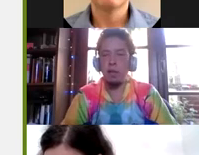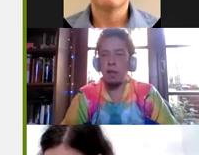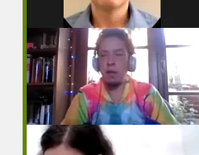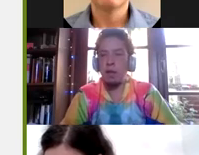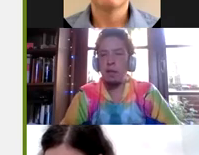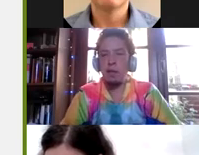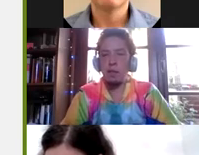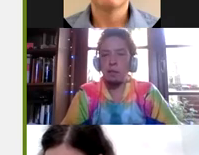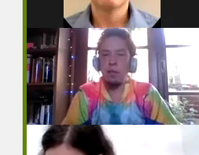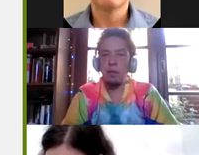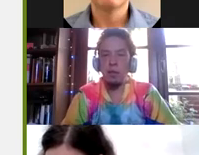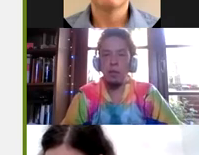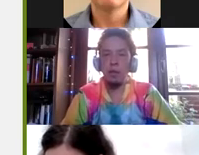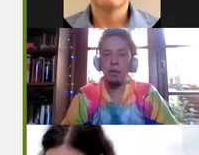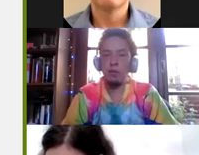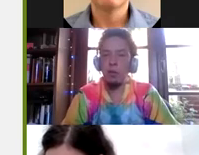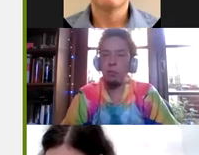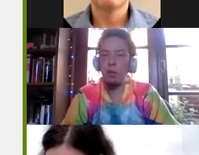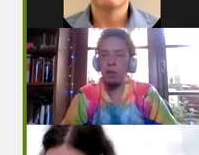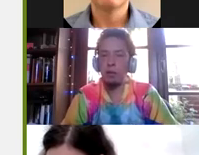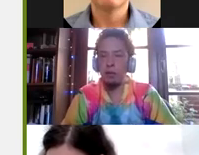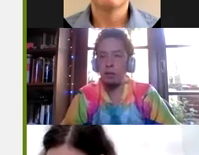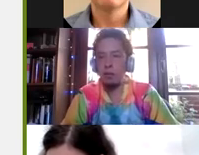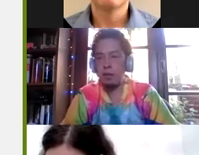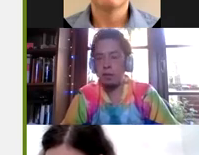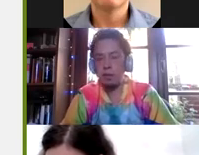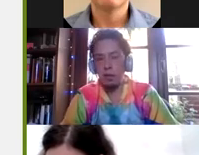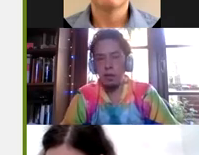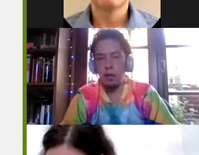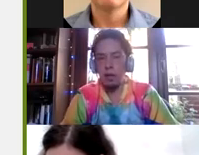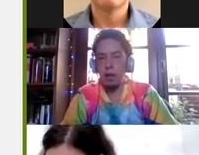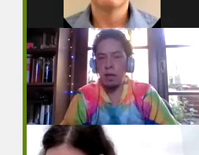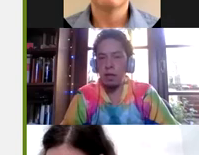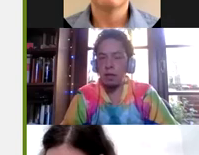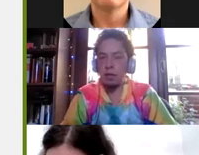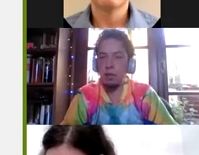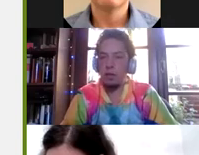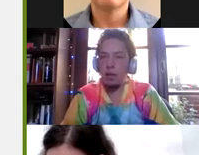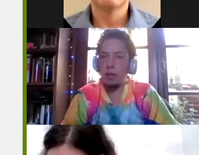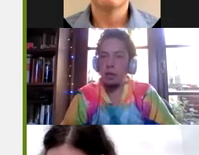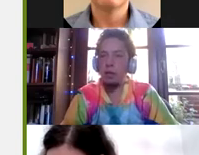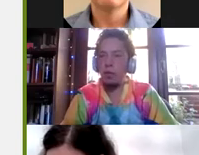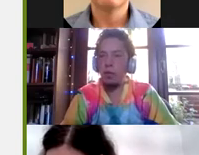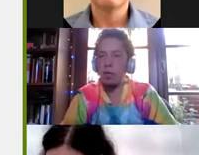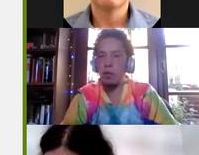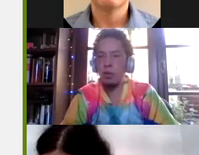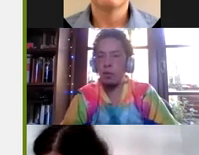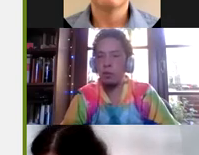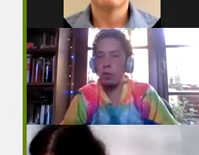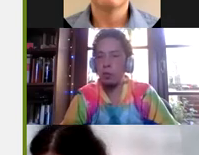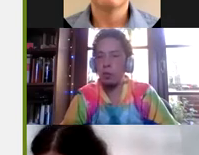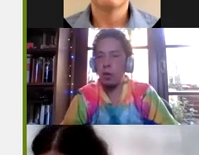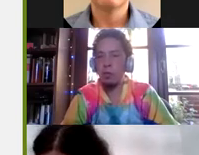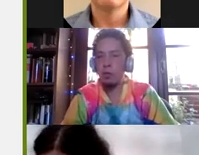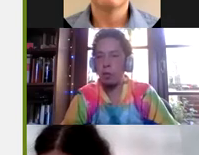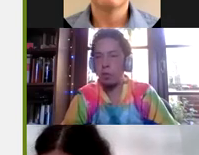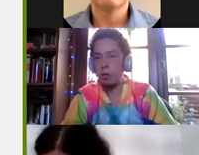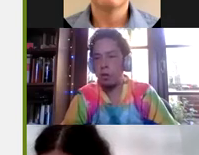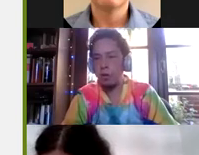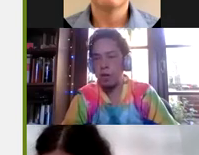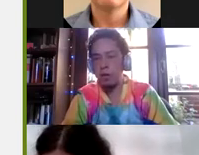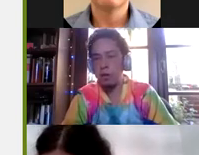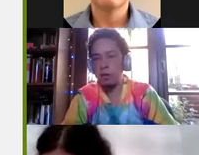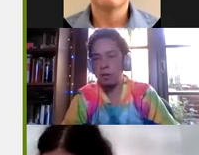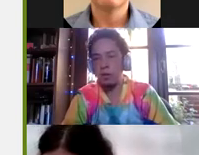identities, among others. The gender identity law also warranties